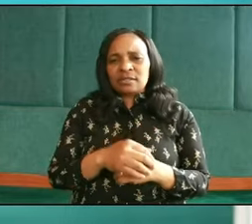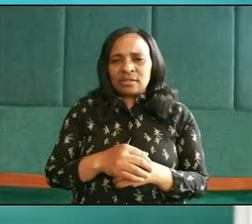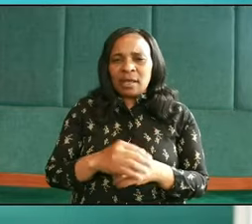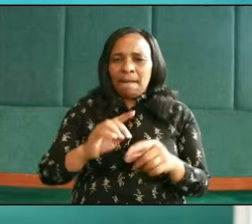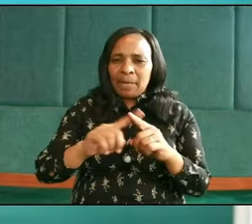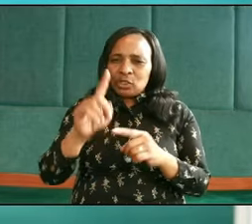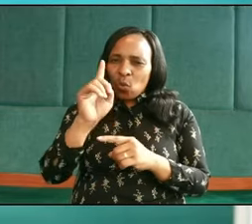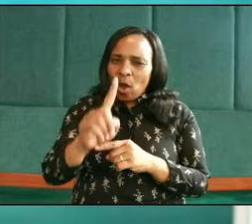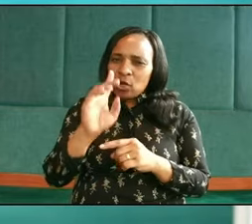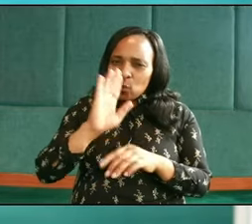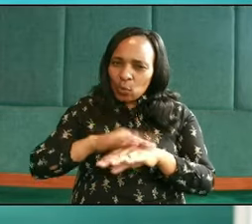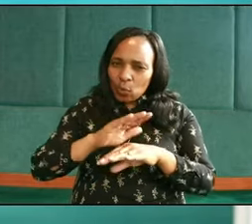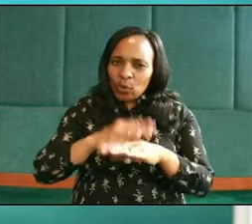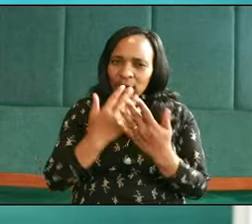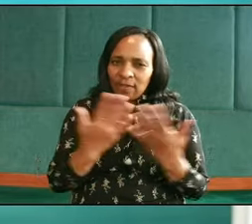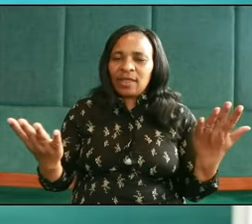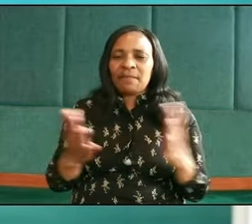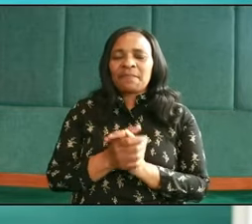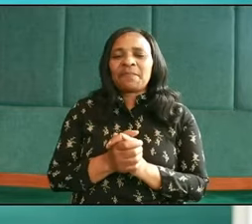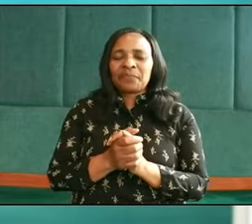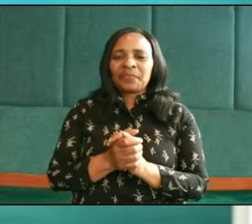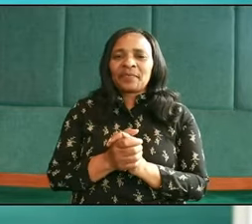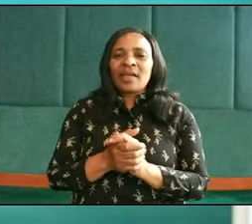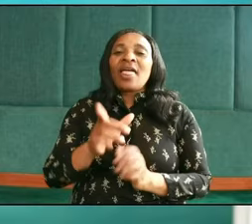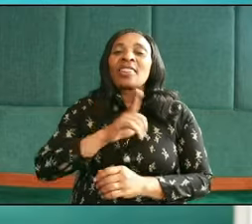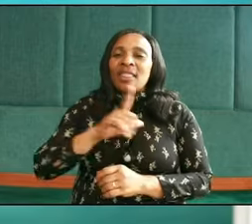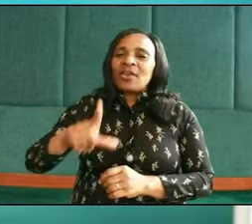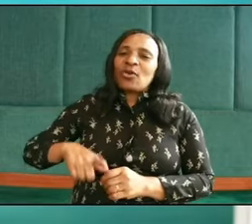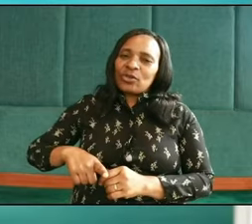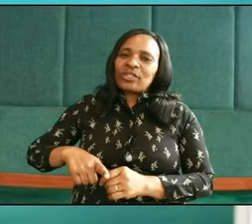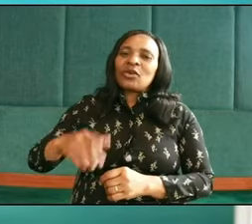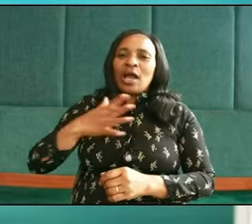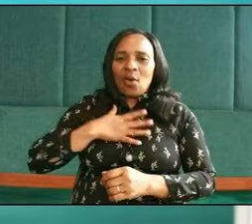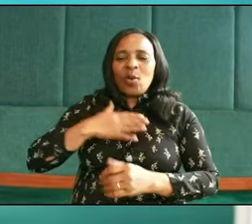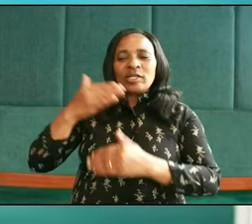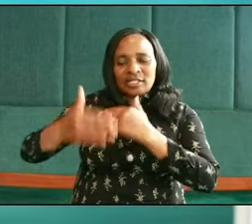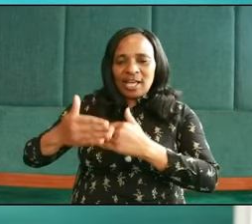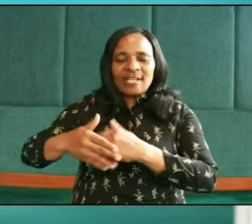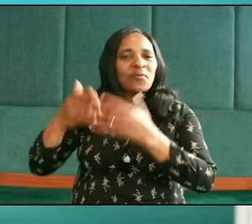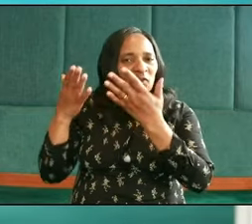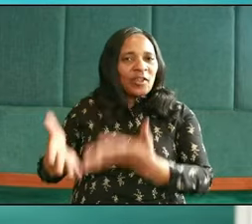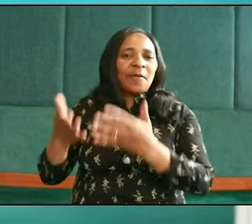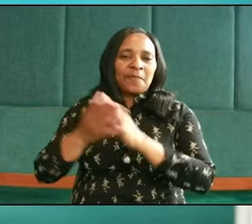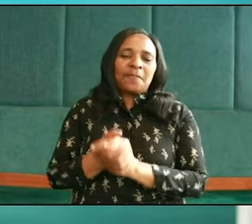But one good thing, the Lord was on our side.